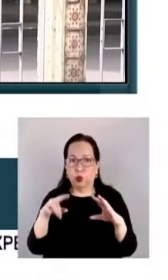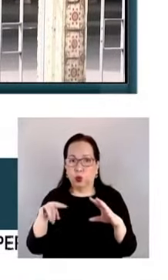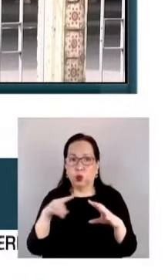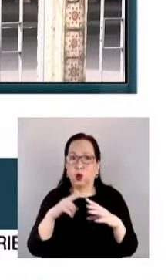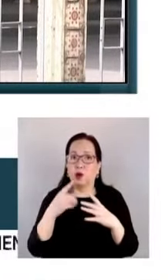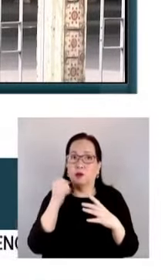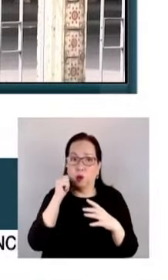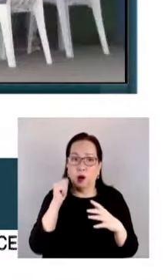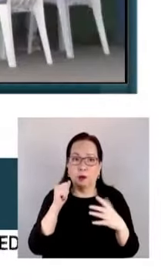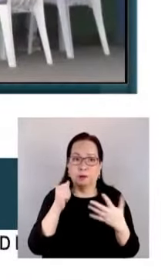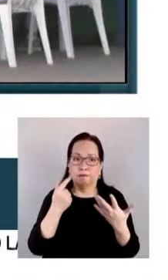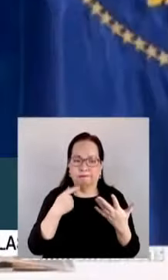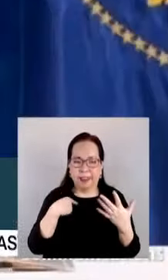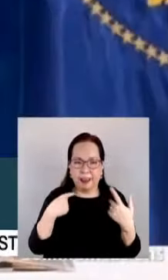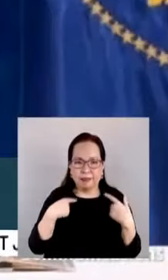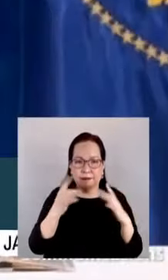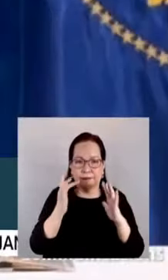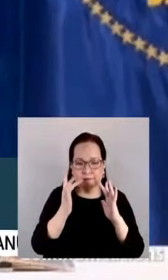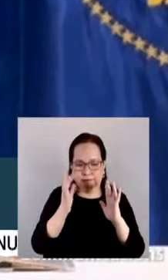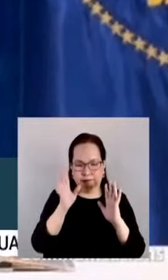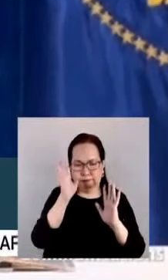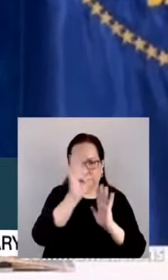with comorbidities.